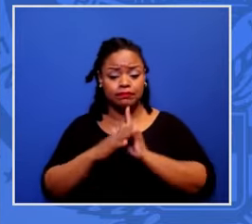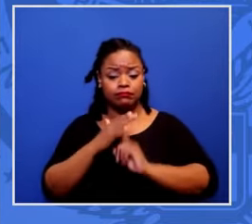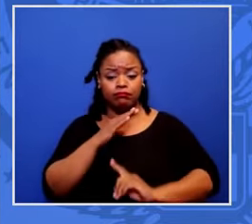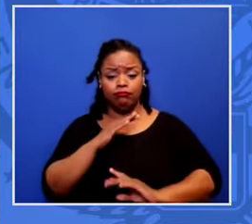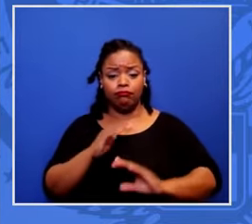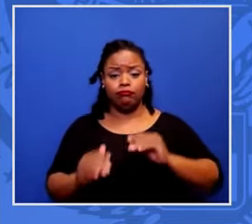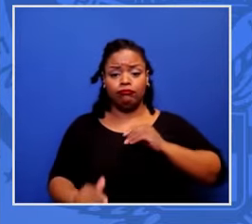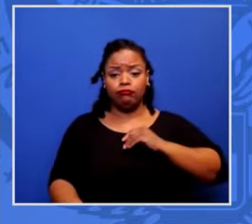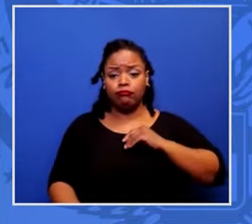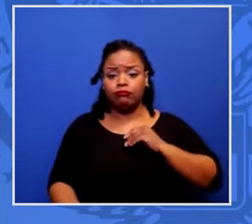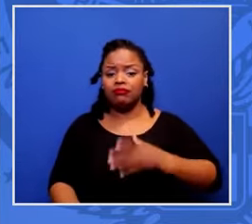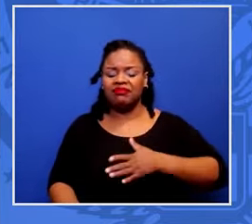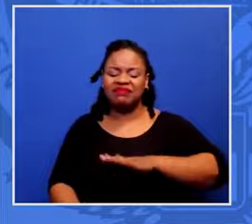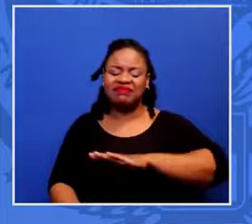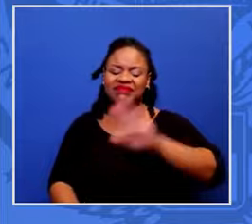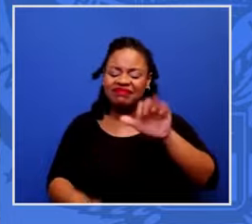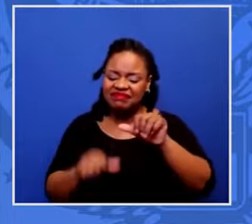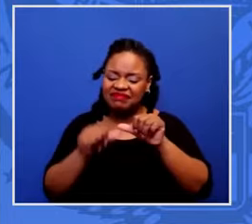higher.